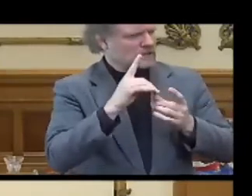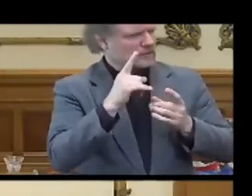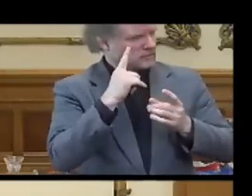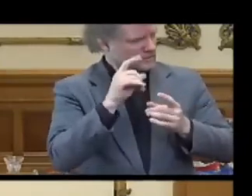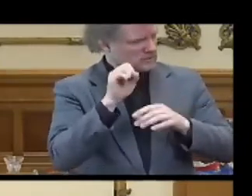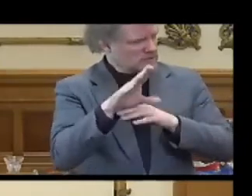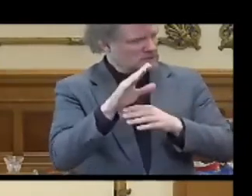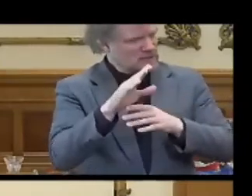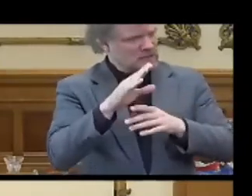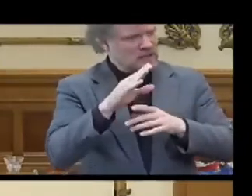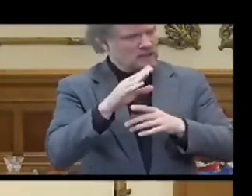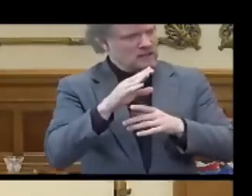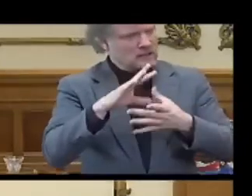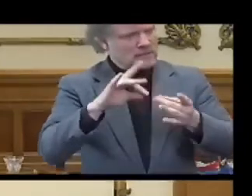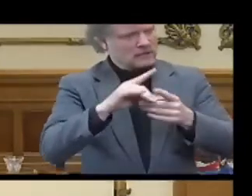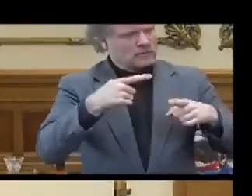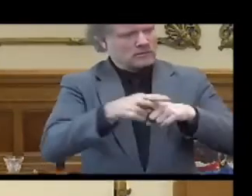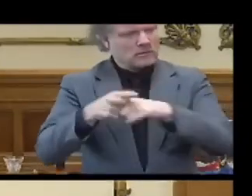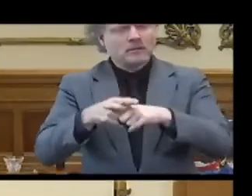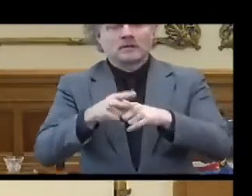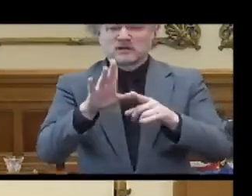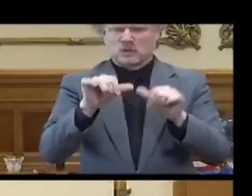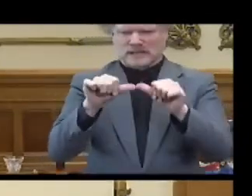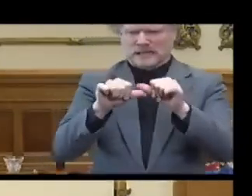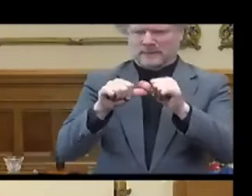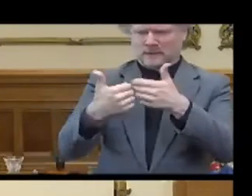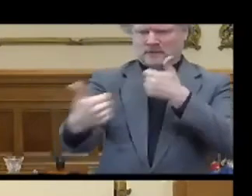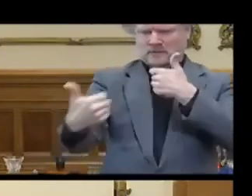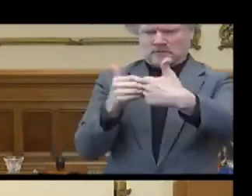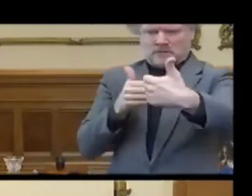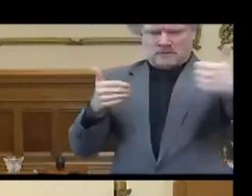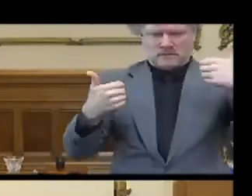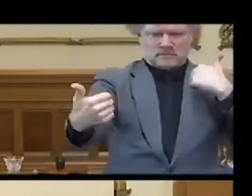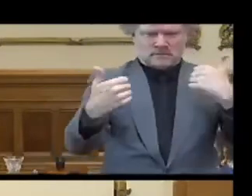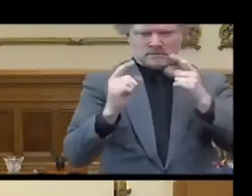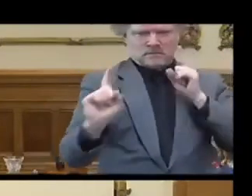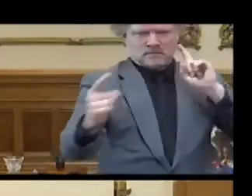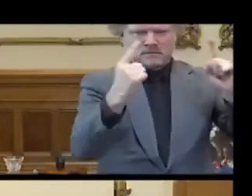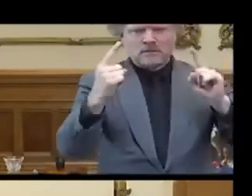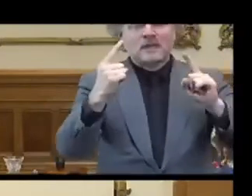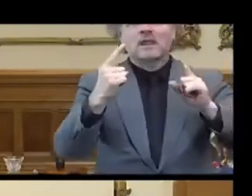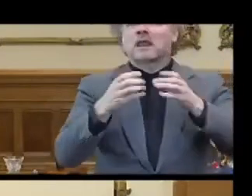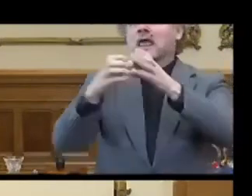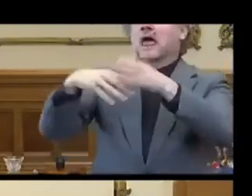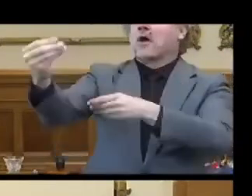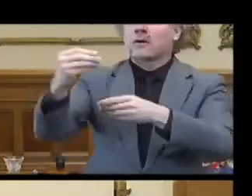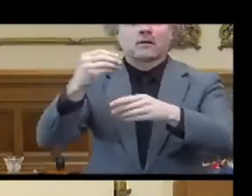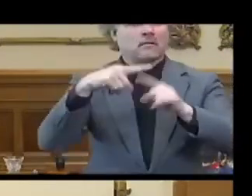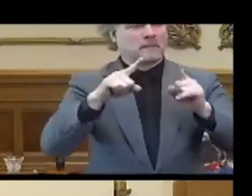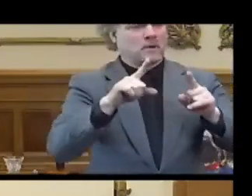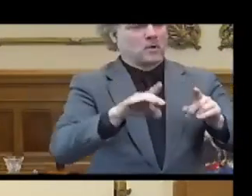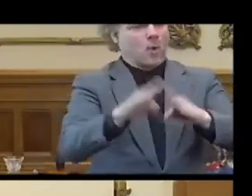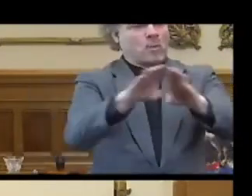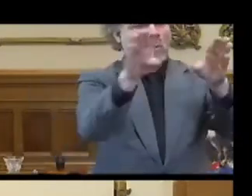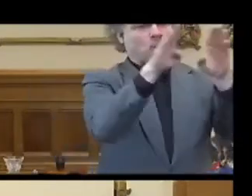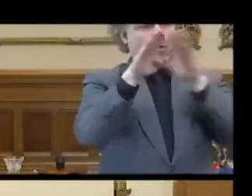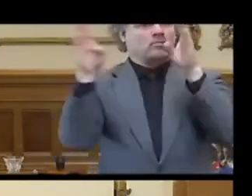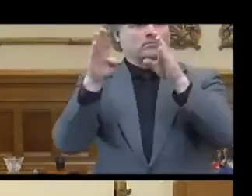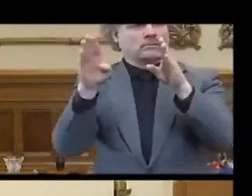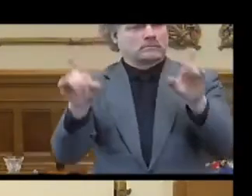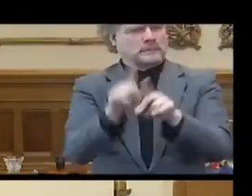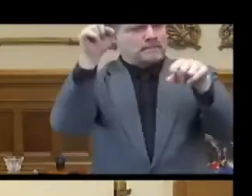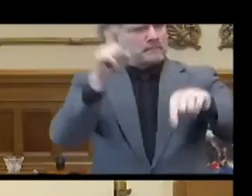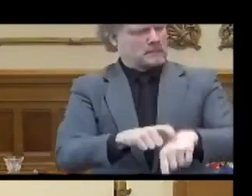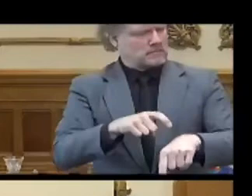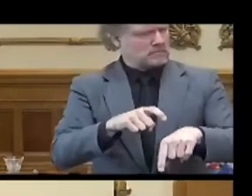message by saying you need to continue to social distance and limit excursions, but then opening everything up at the same